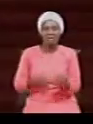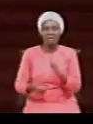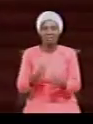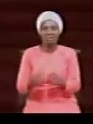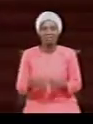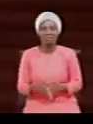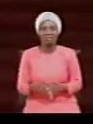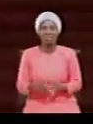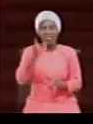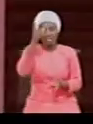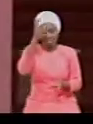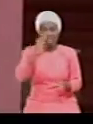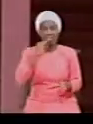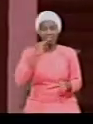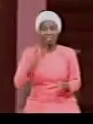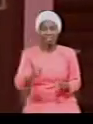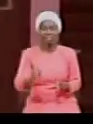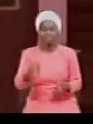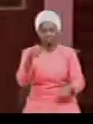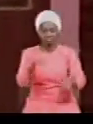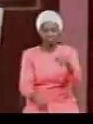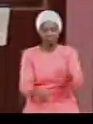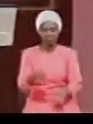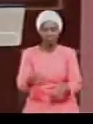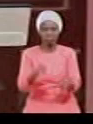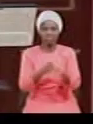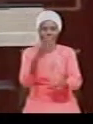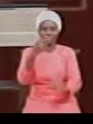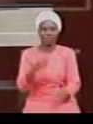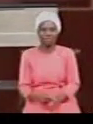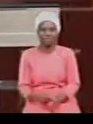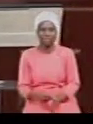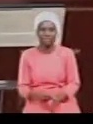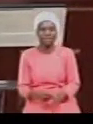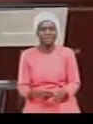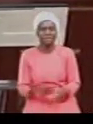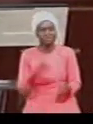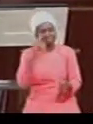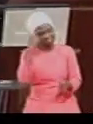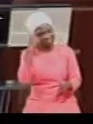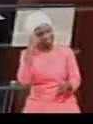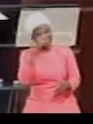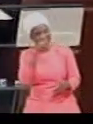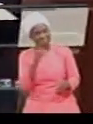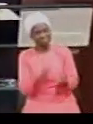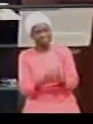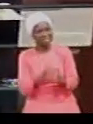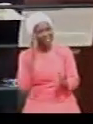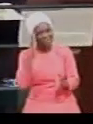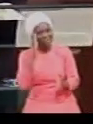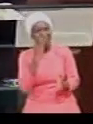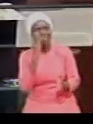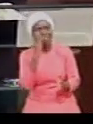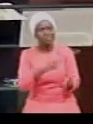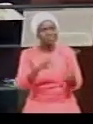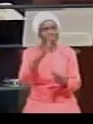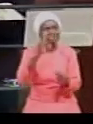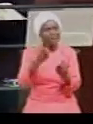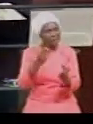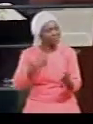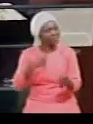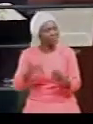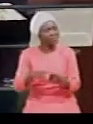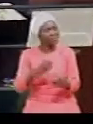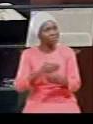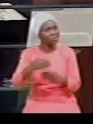is paralyzed. Will the evil spirits allow me to finish my race? They have no